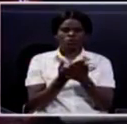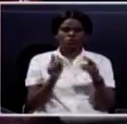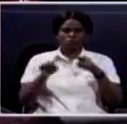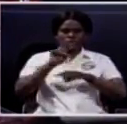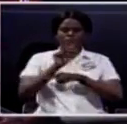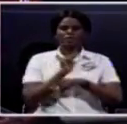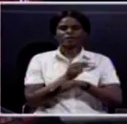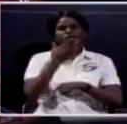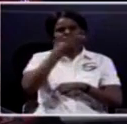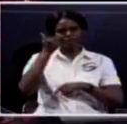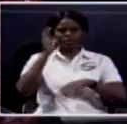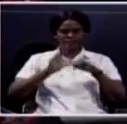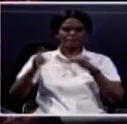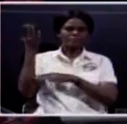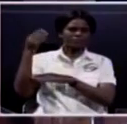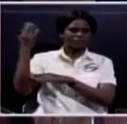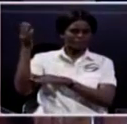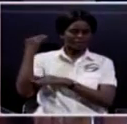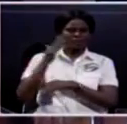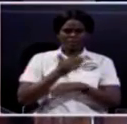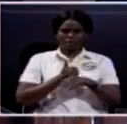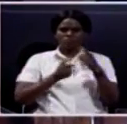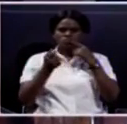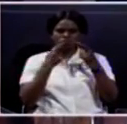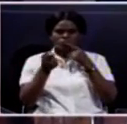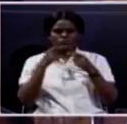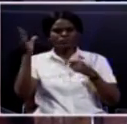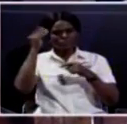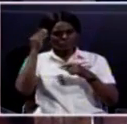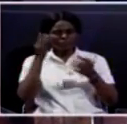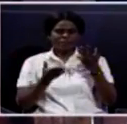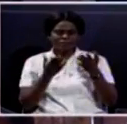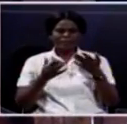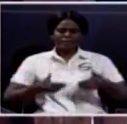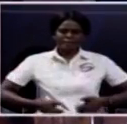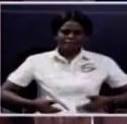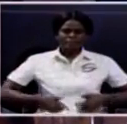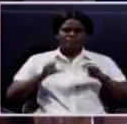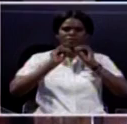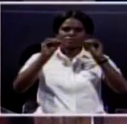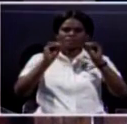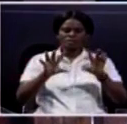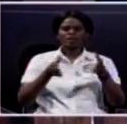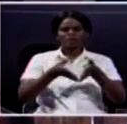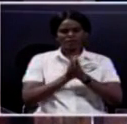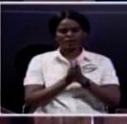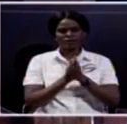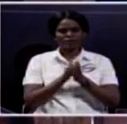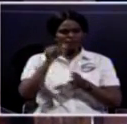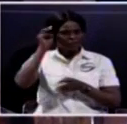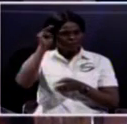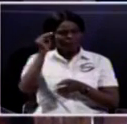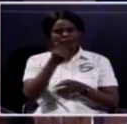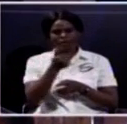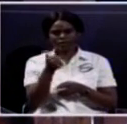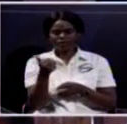better than the way we were in some old days. I'm speaking from experience. Maybe to the young ones. Ministers will ask you that in other ministries, we